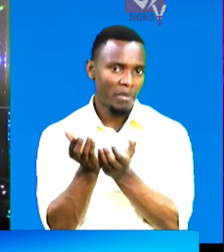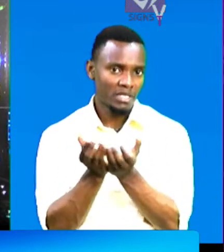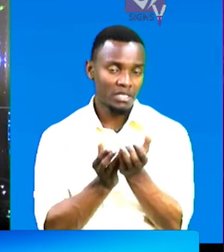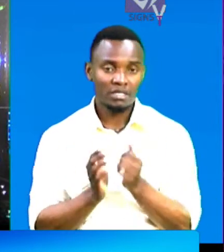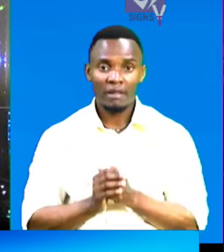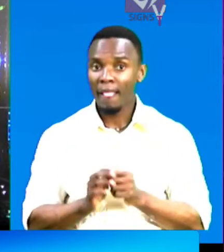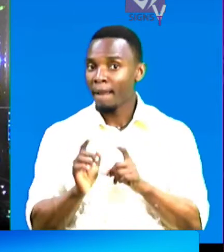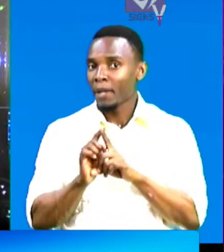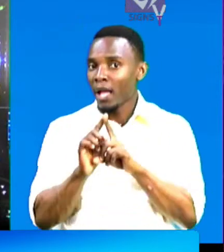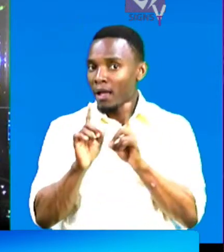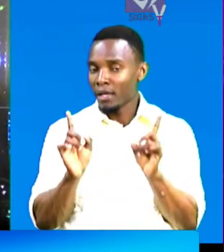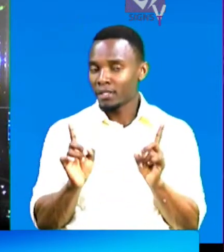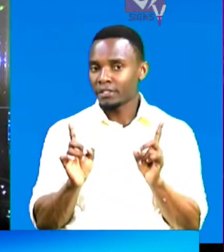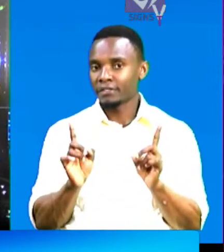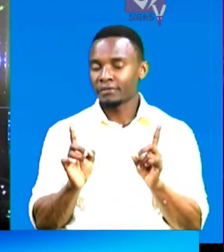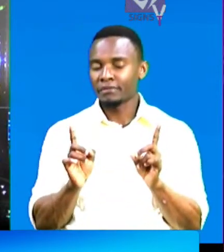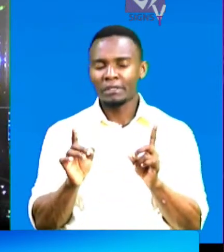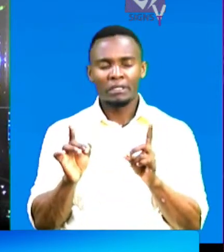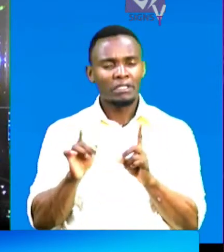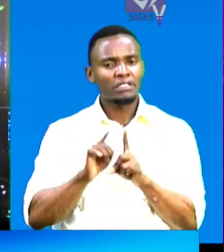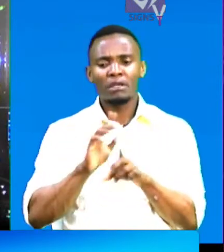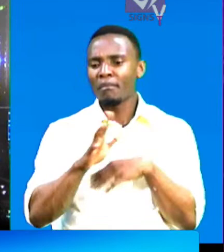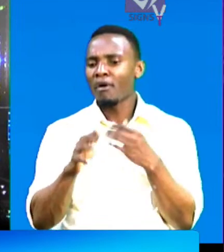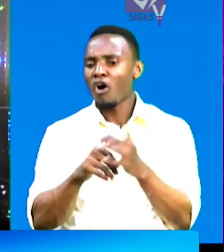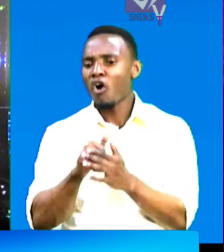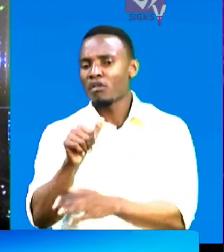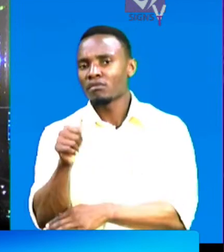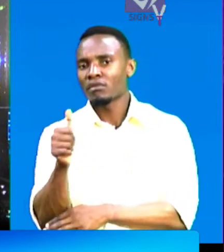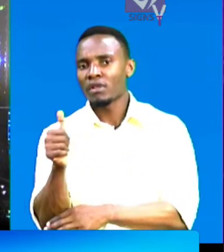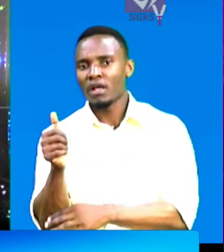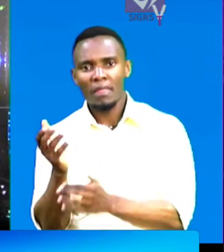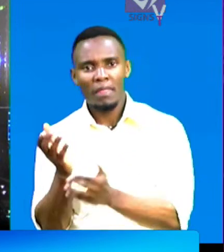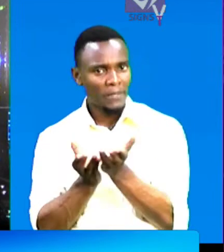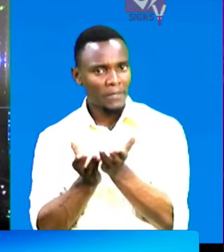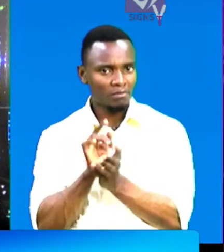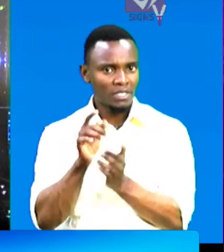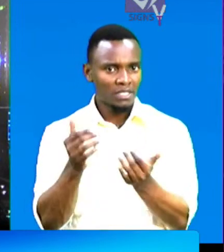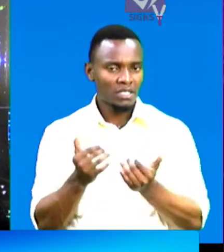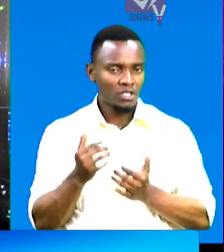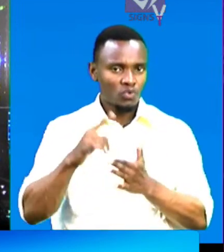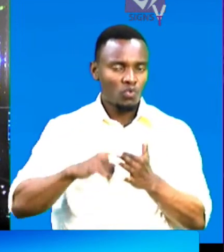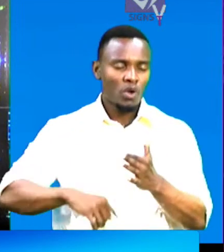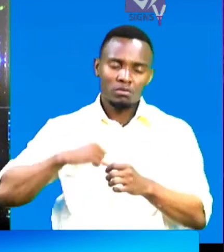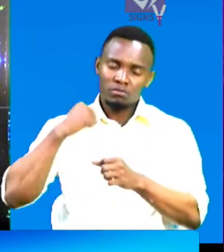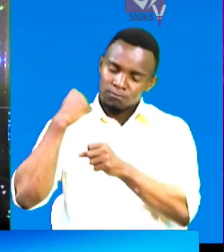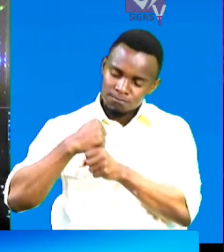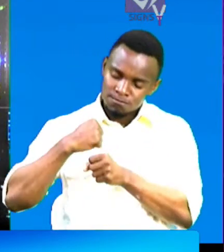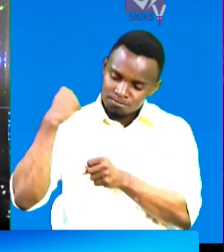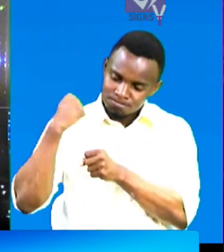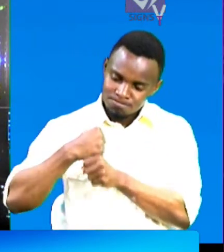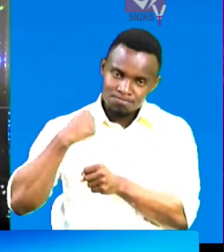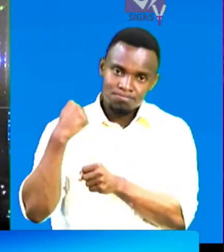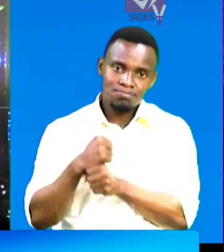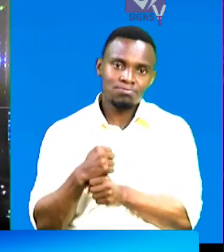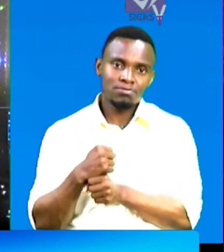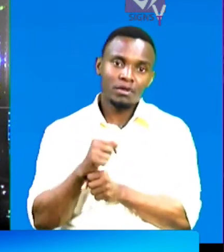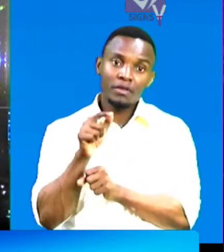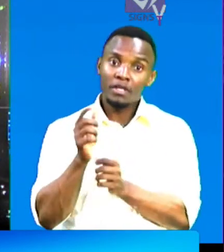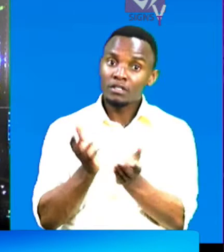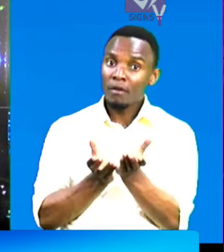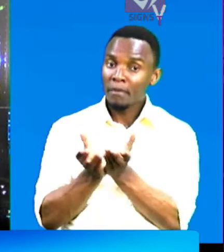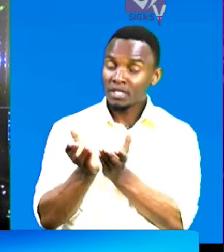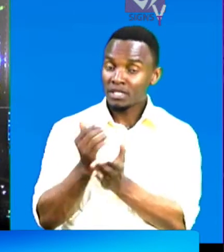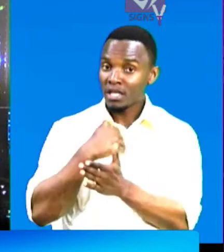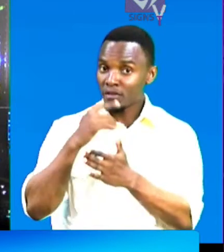But like every other business, it requires hard work. This business has